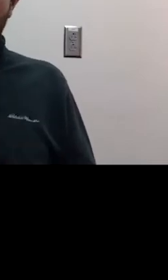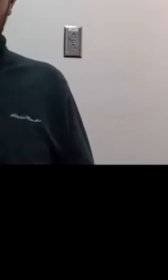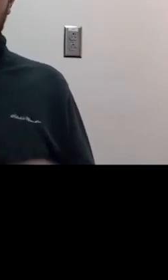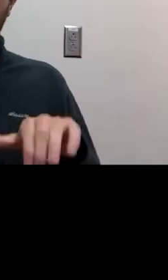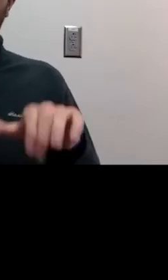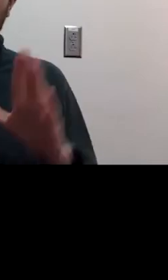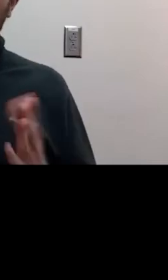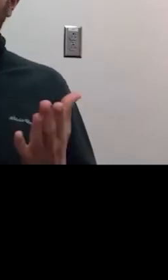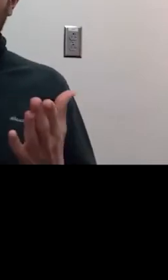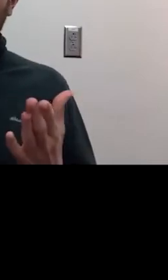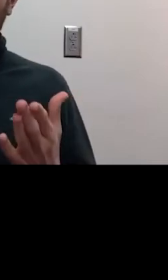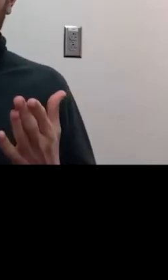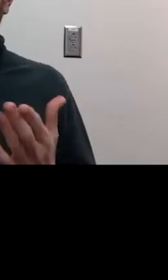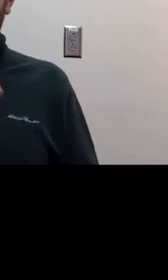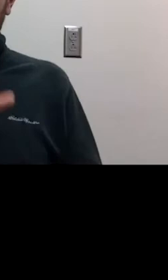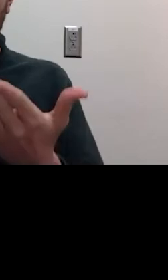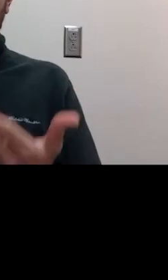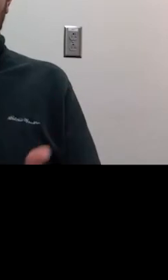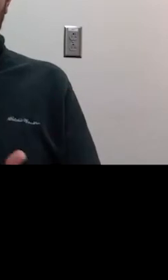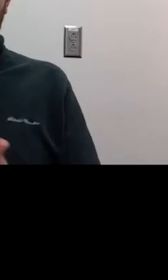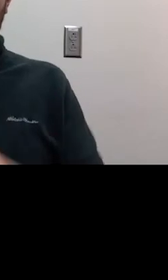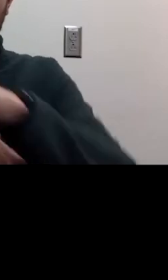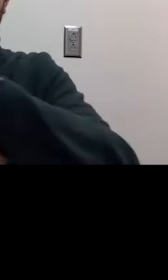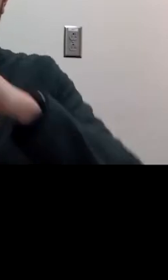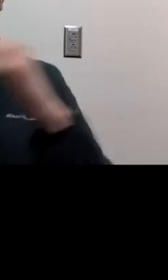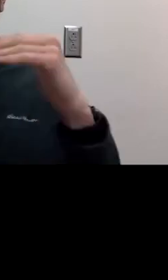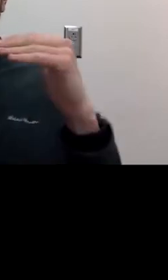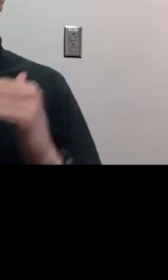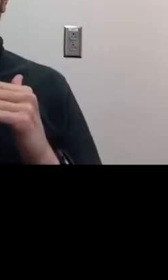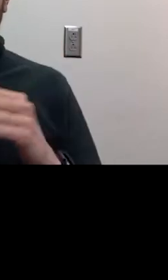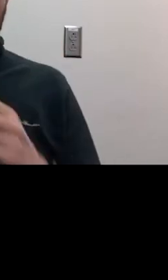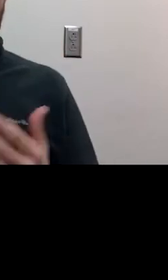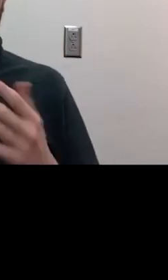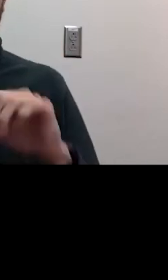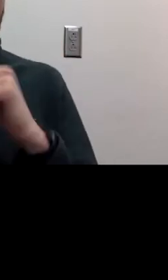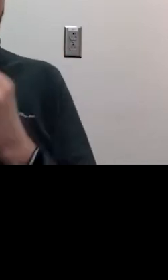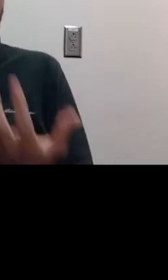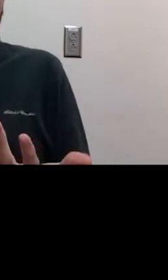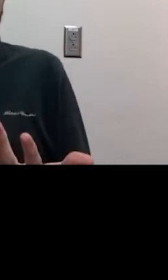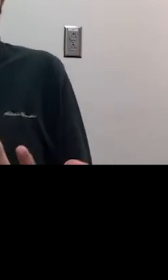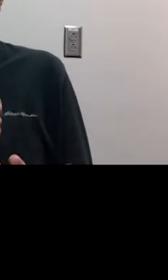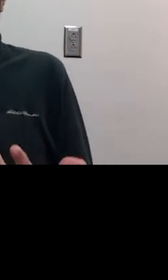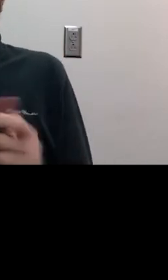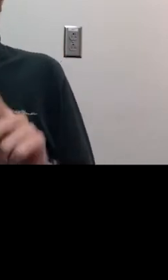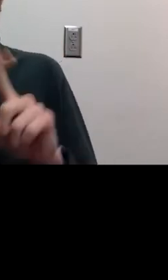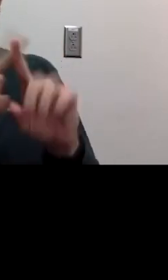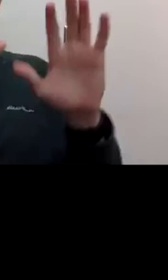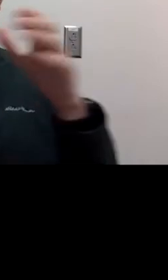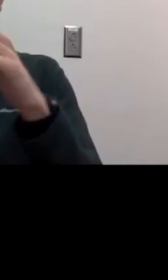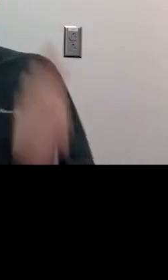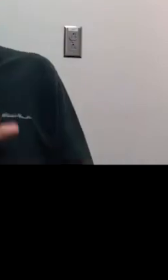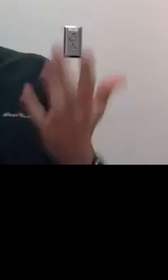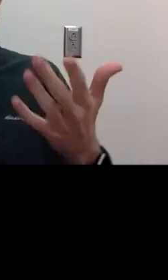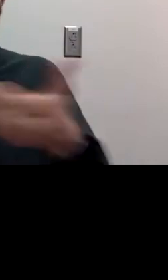in addressing kind of fundamental inequity in our society. This has to be a multi-sector approach.